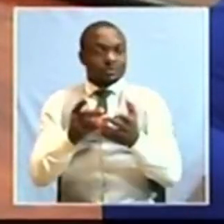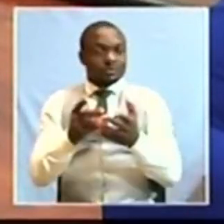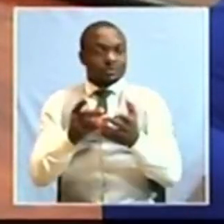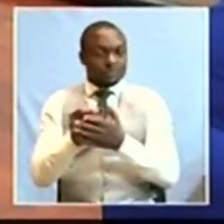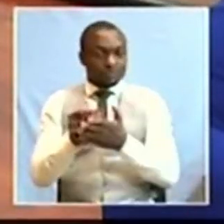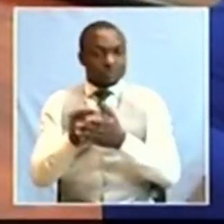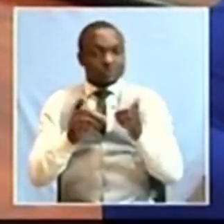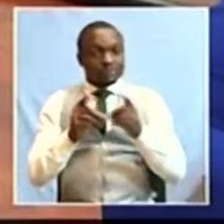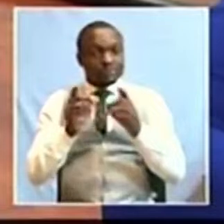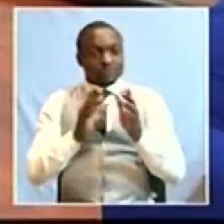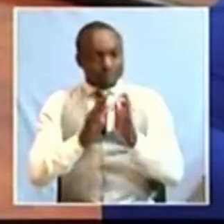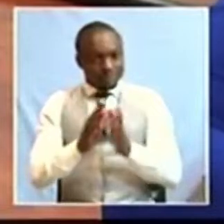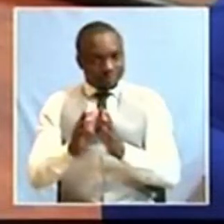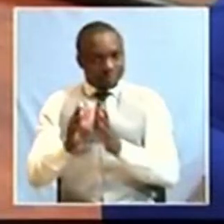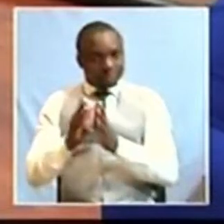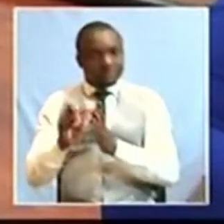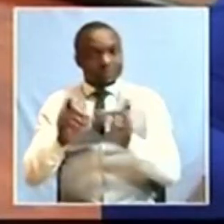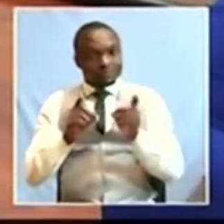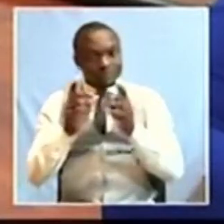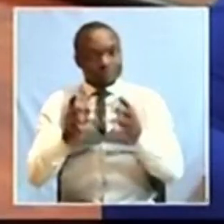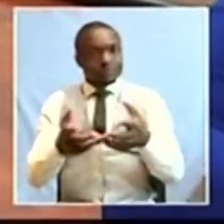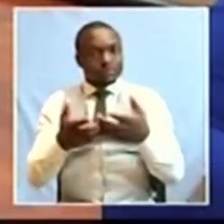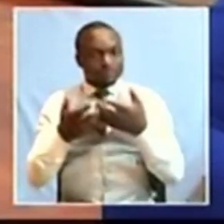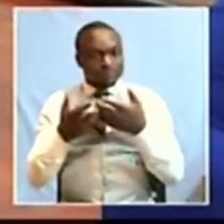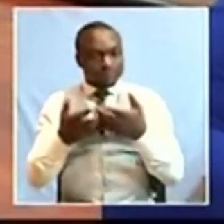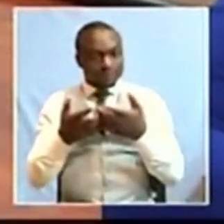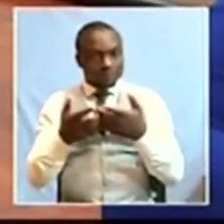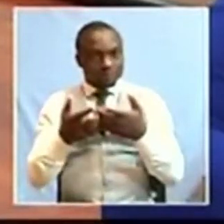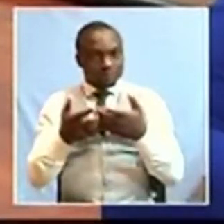I have Director Planning, Director Engineering,